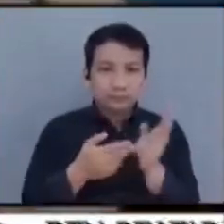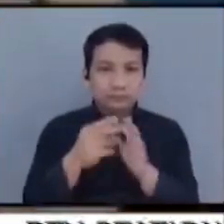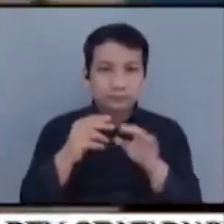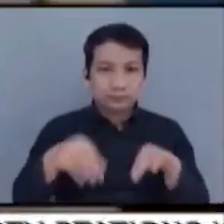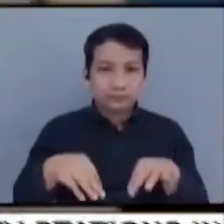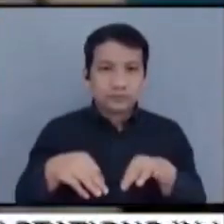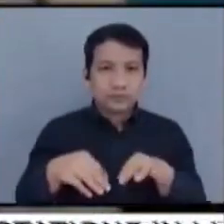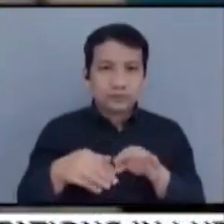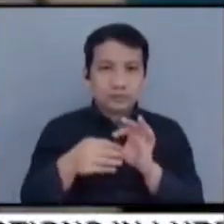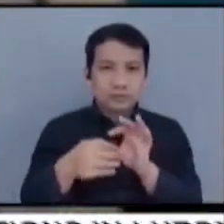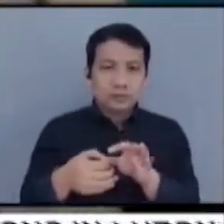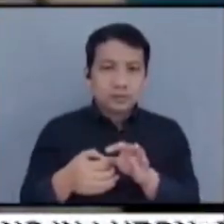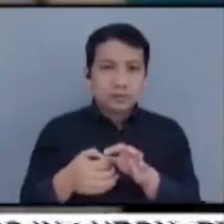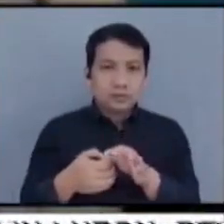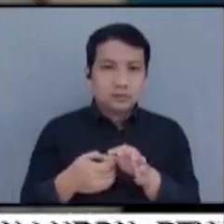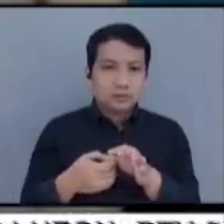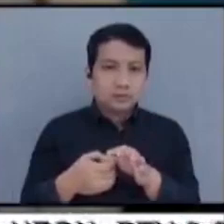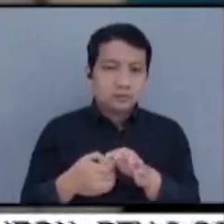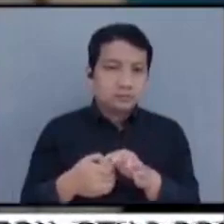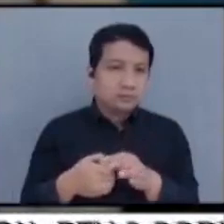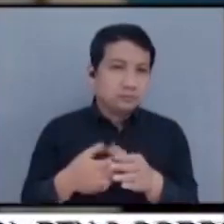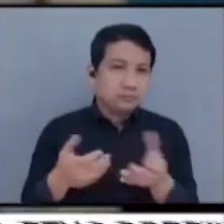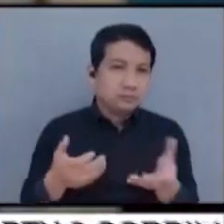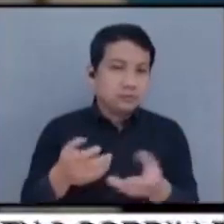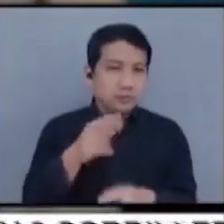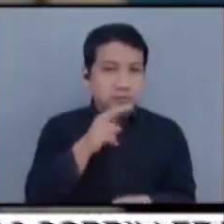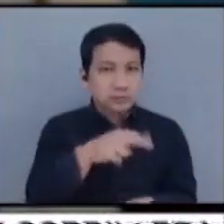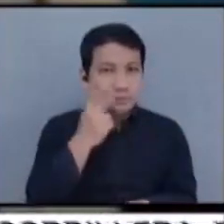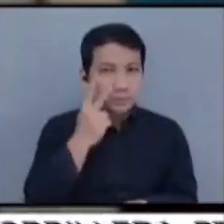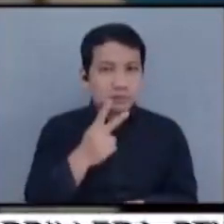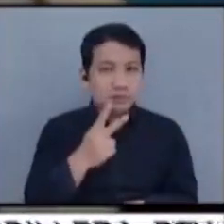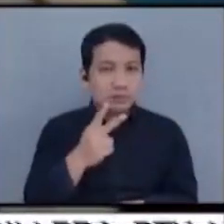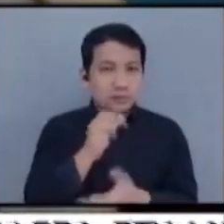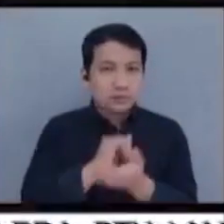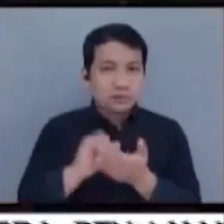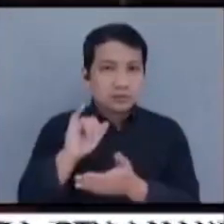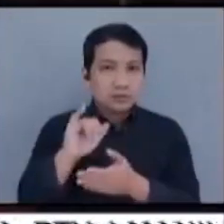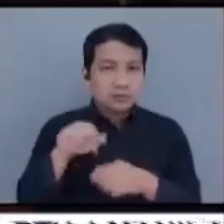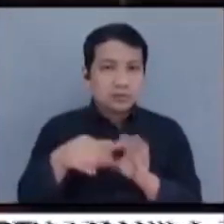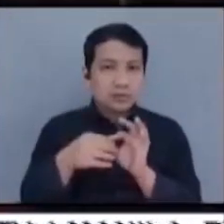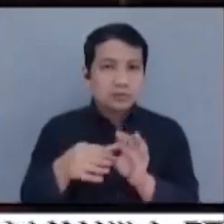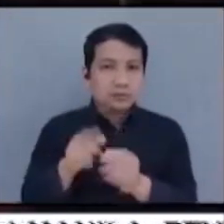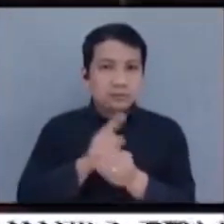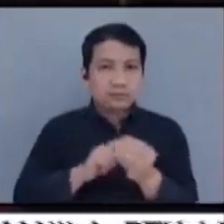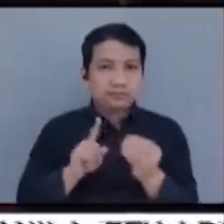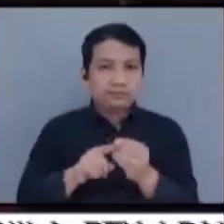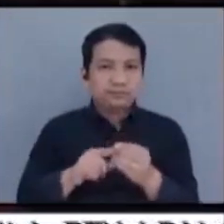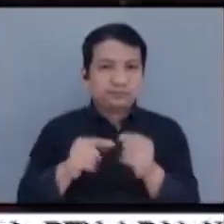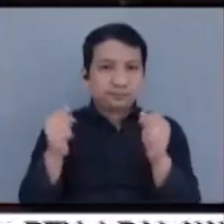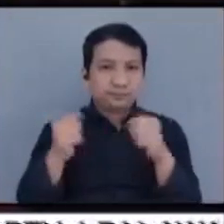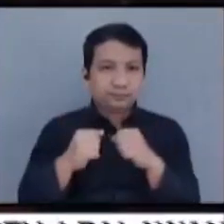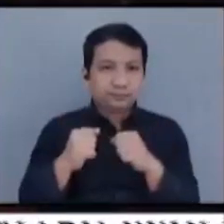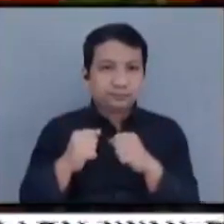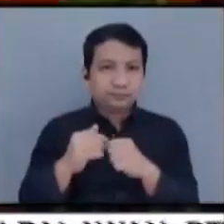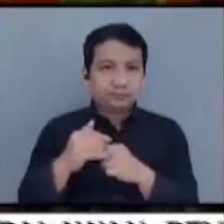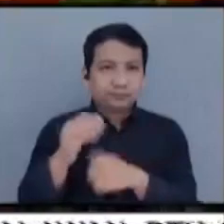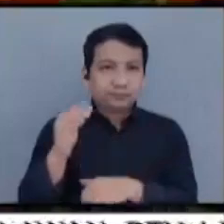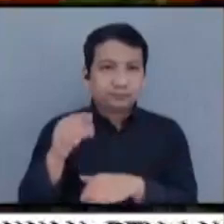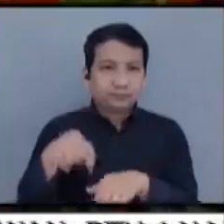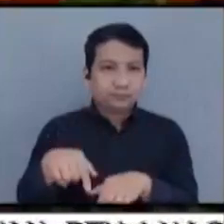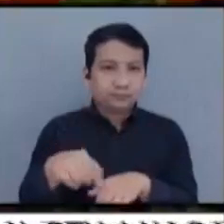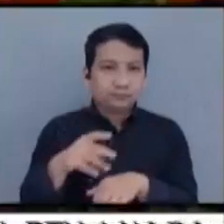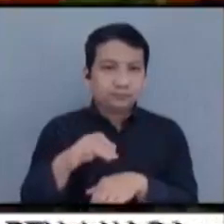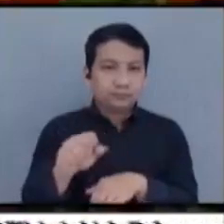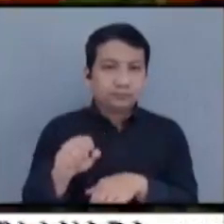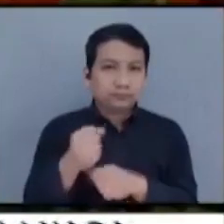domain. Accordingly, we look forward to the institutionalization of our bilateral endeavors in maritime security that